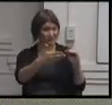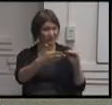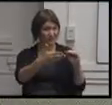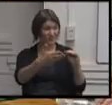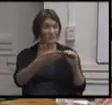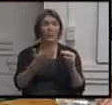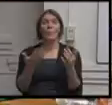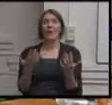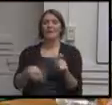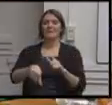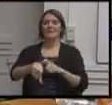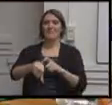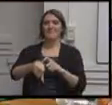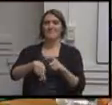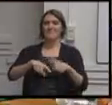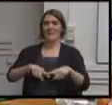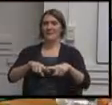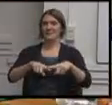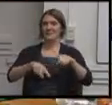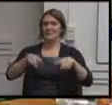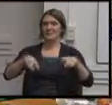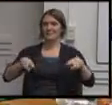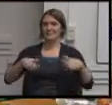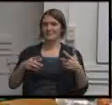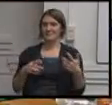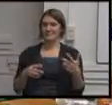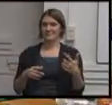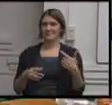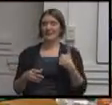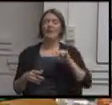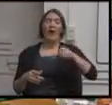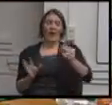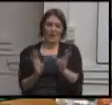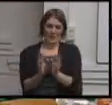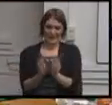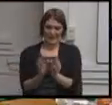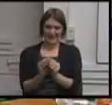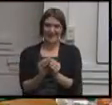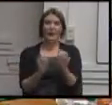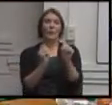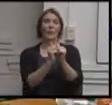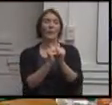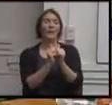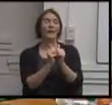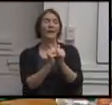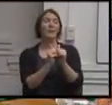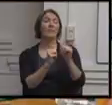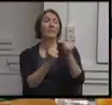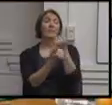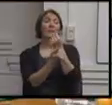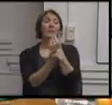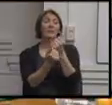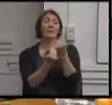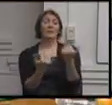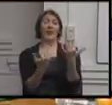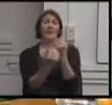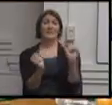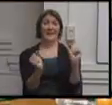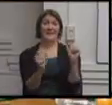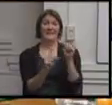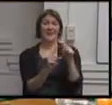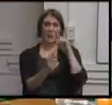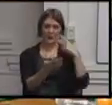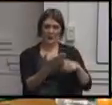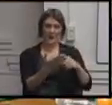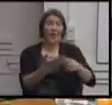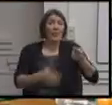Speaking to timing, and there's another meeting coming with the Division of Fire Safety this next Thursday. So